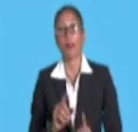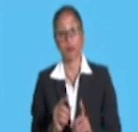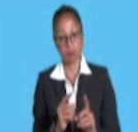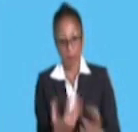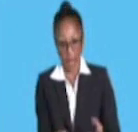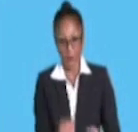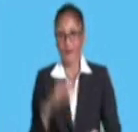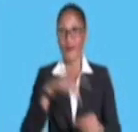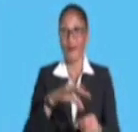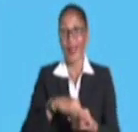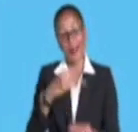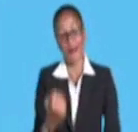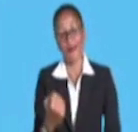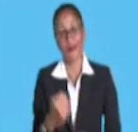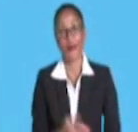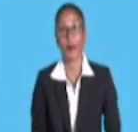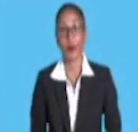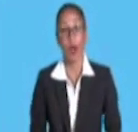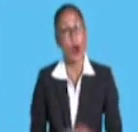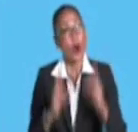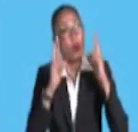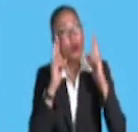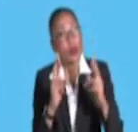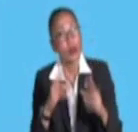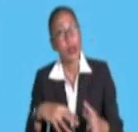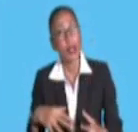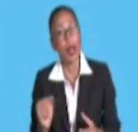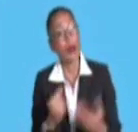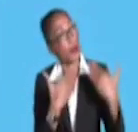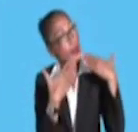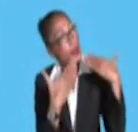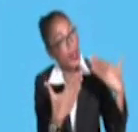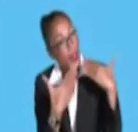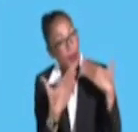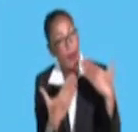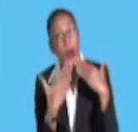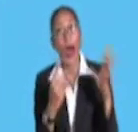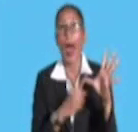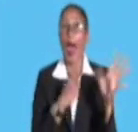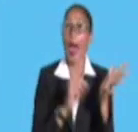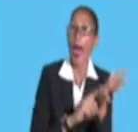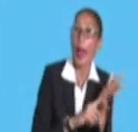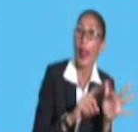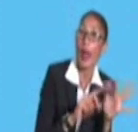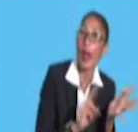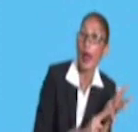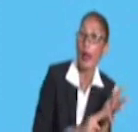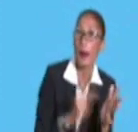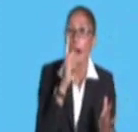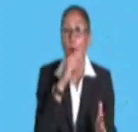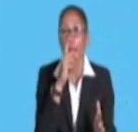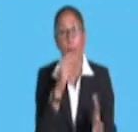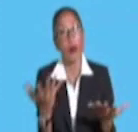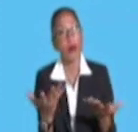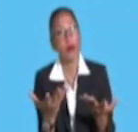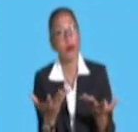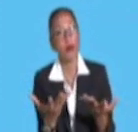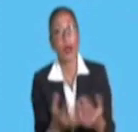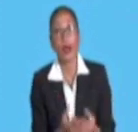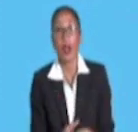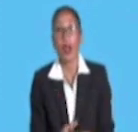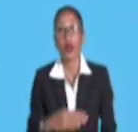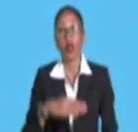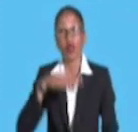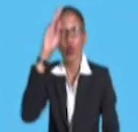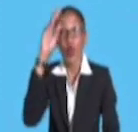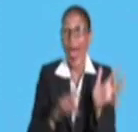to the recent elections. I wish to thank Alan Peterson and the people of Mate and Naselesele, Tuirambi